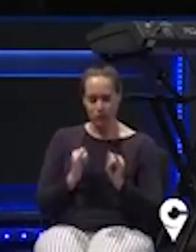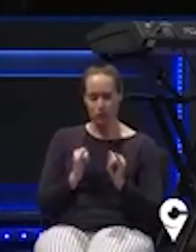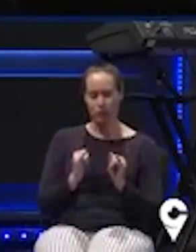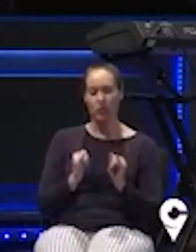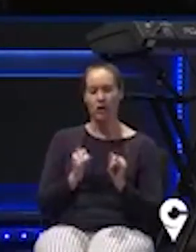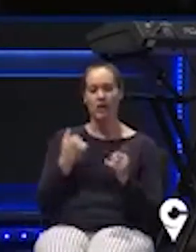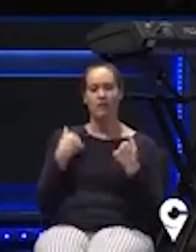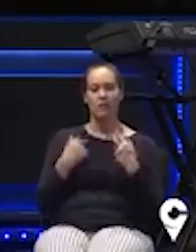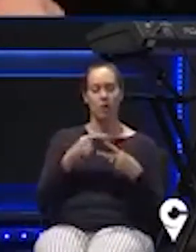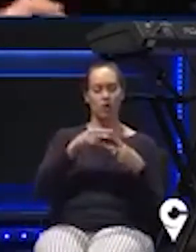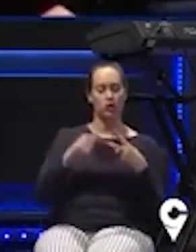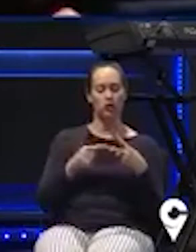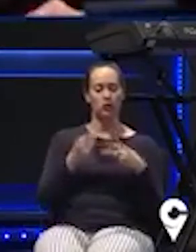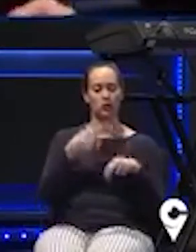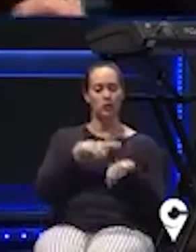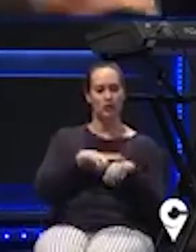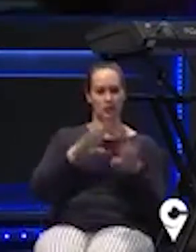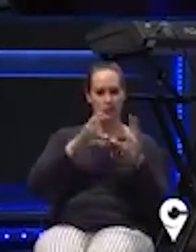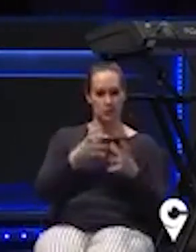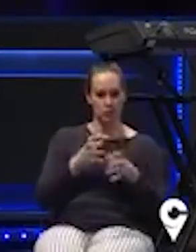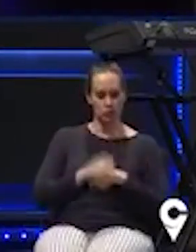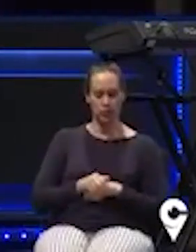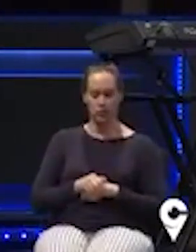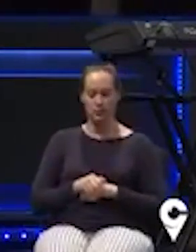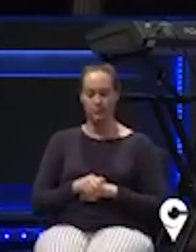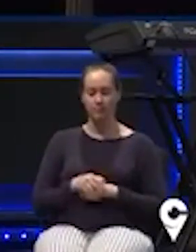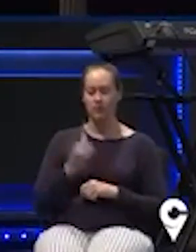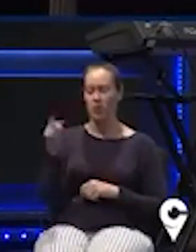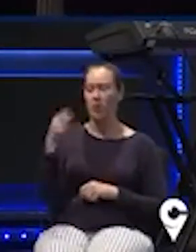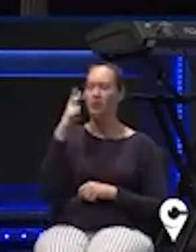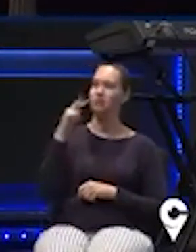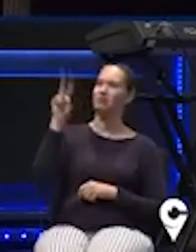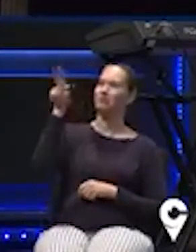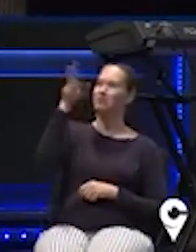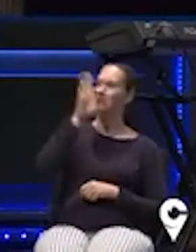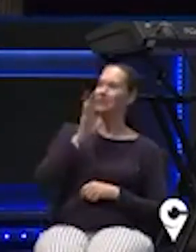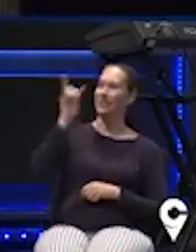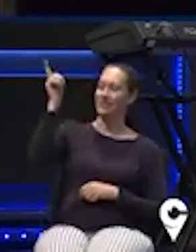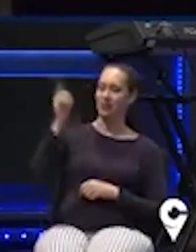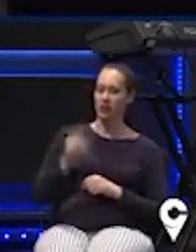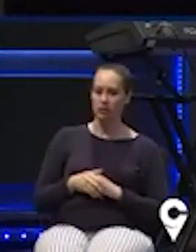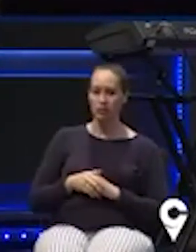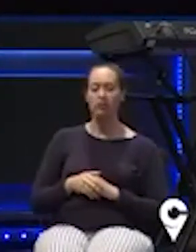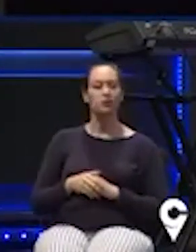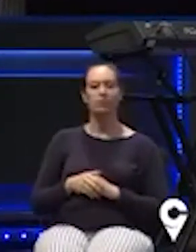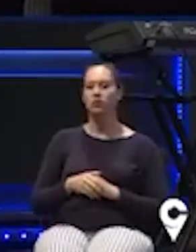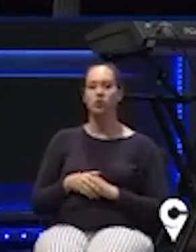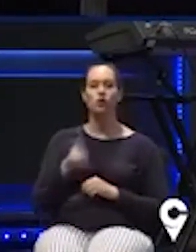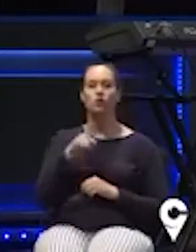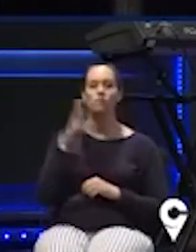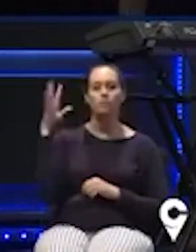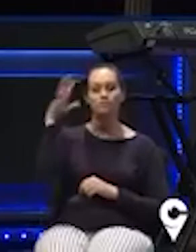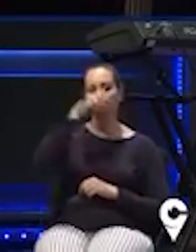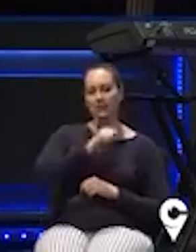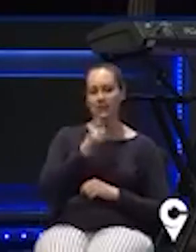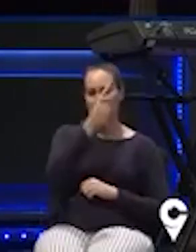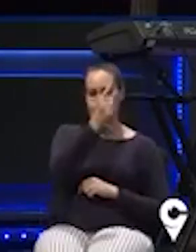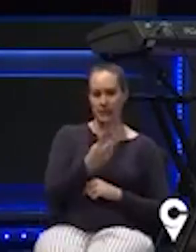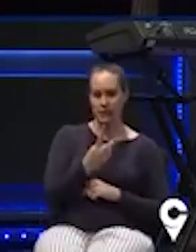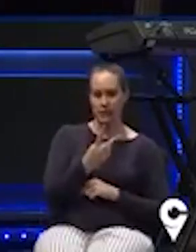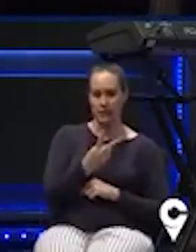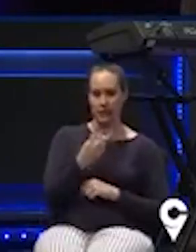you see him only as God, the portrait painted of Jesus, if you see him only as God, you're missing half the